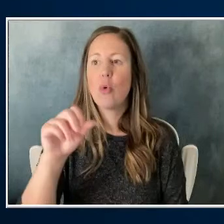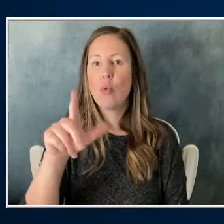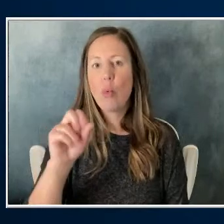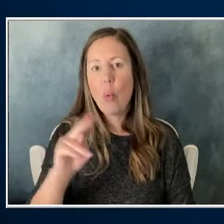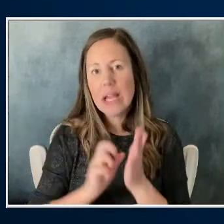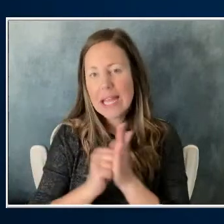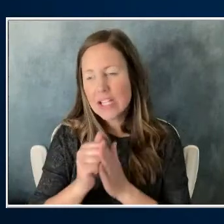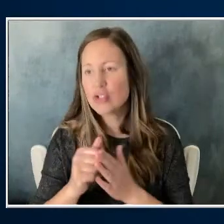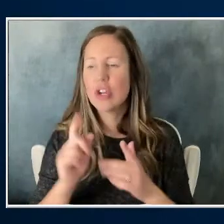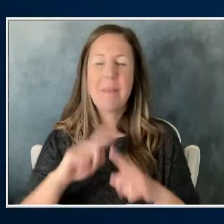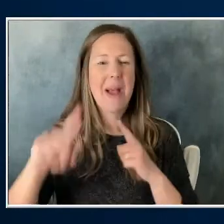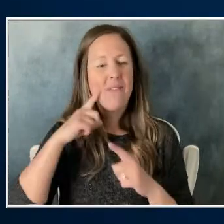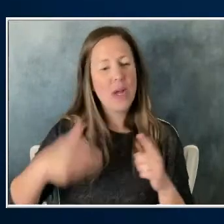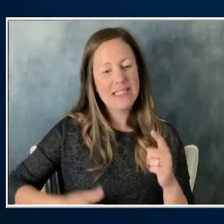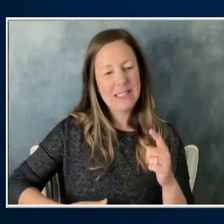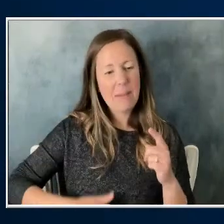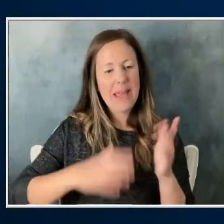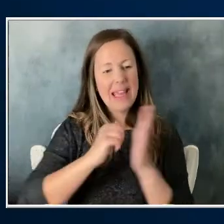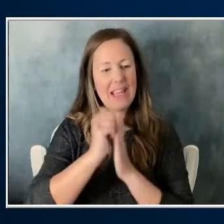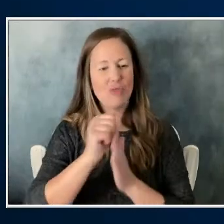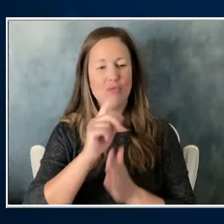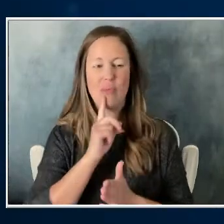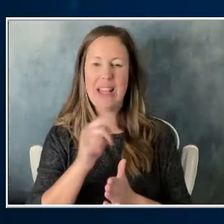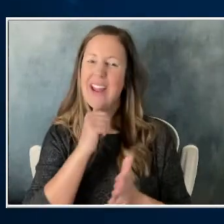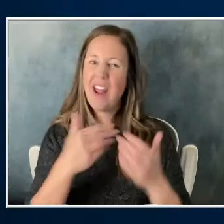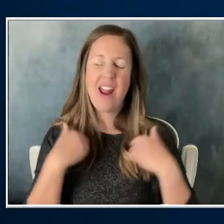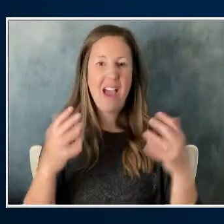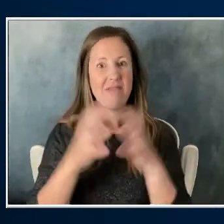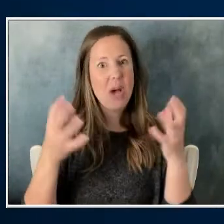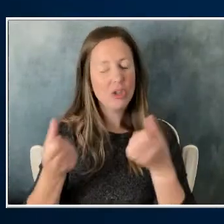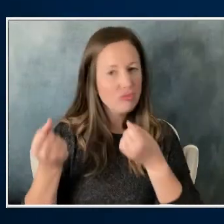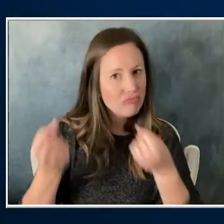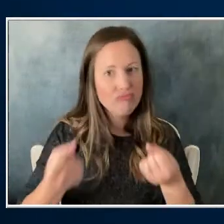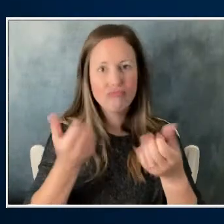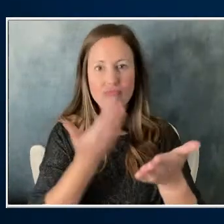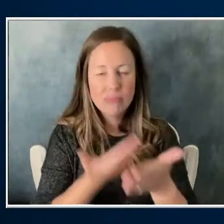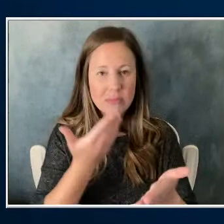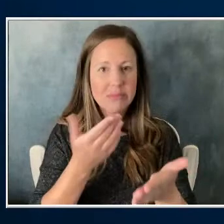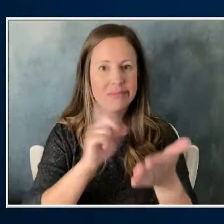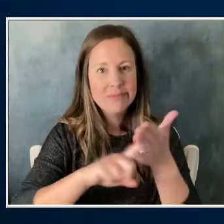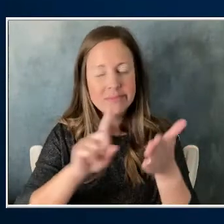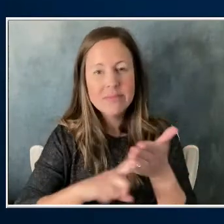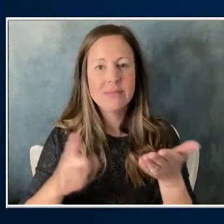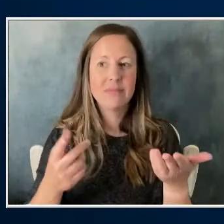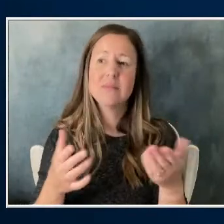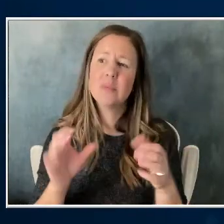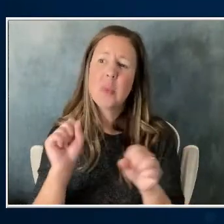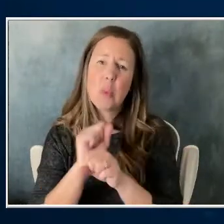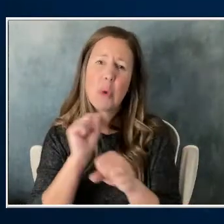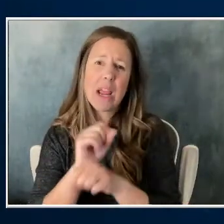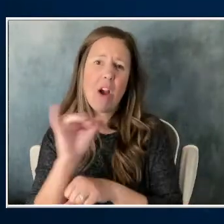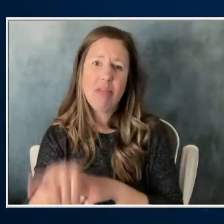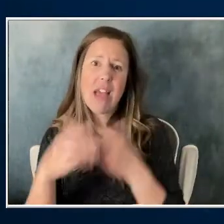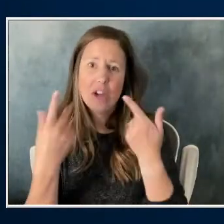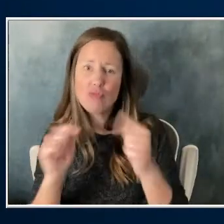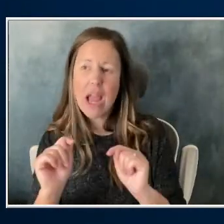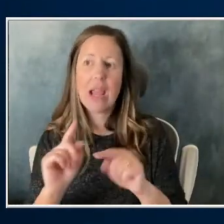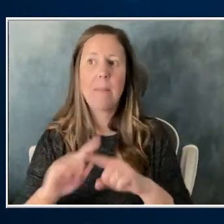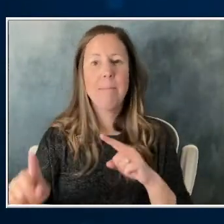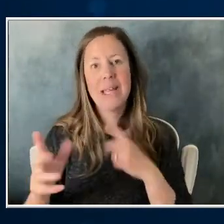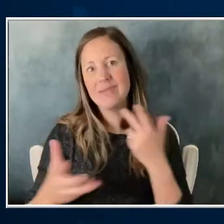just don't have that robust data. But we're working on it. There are trials that are coming up. So it is, you know, that